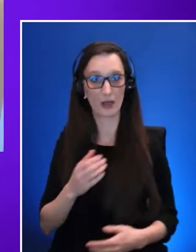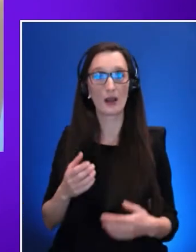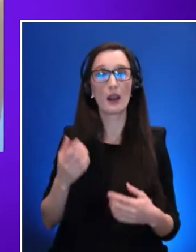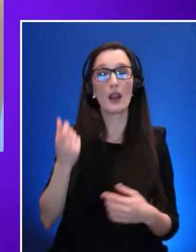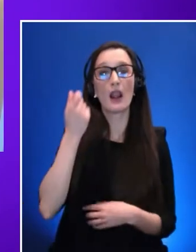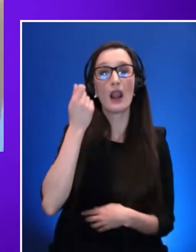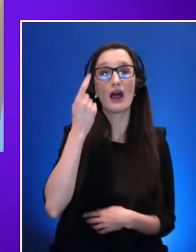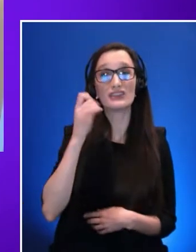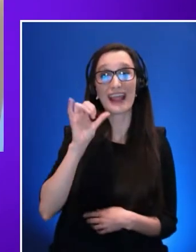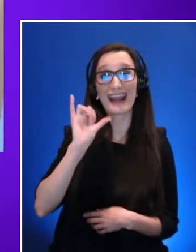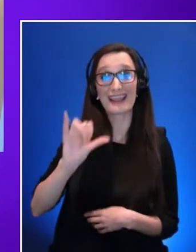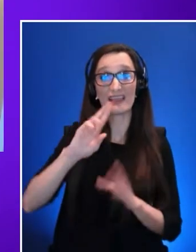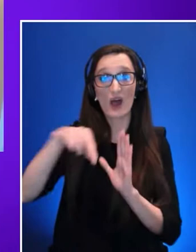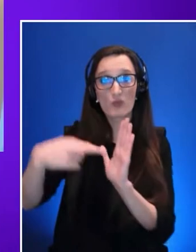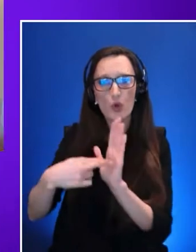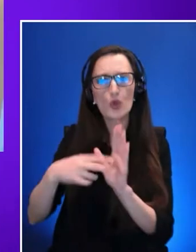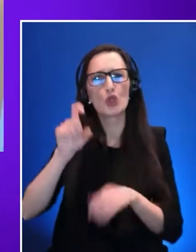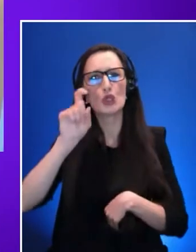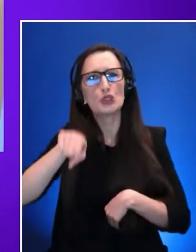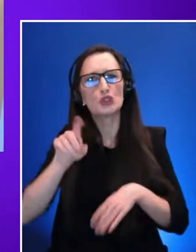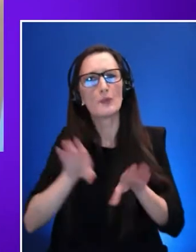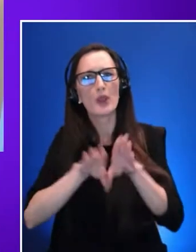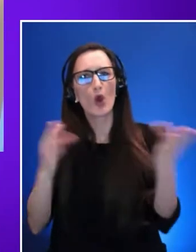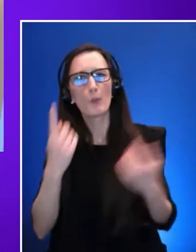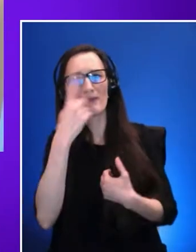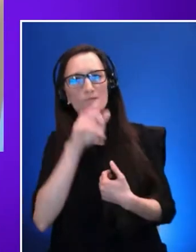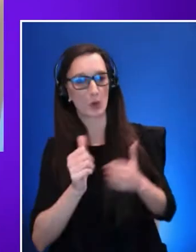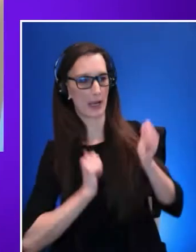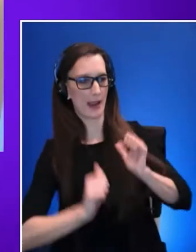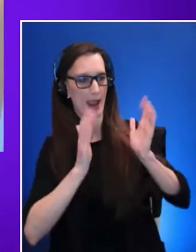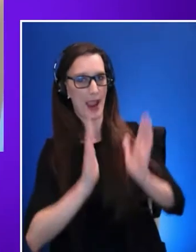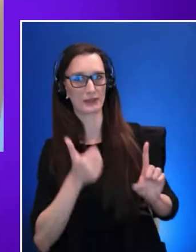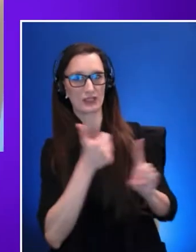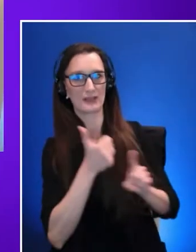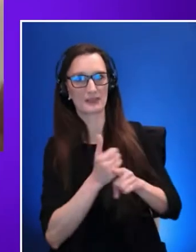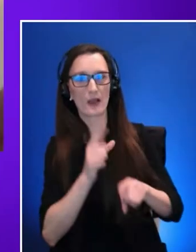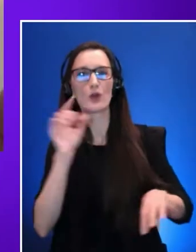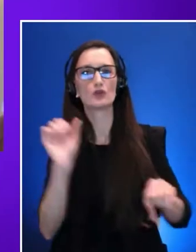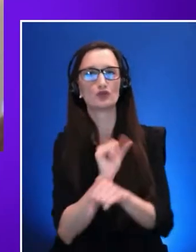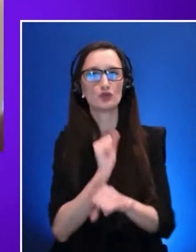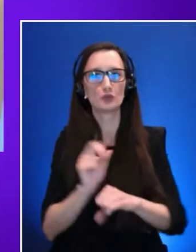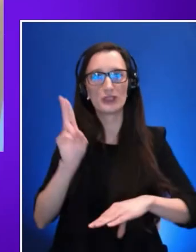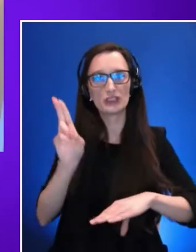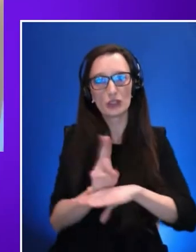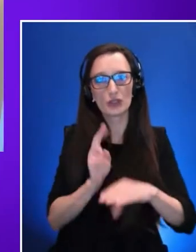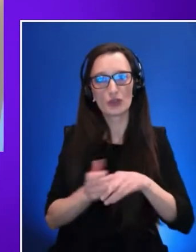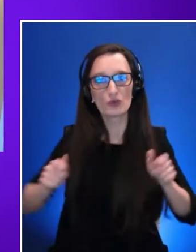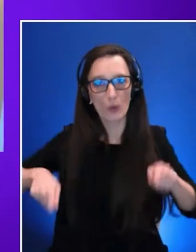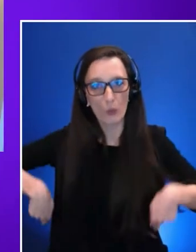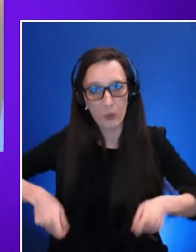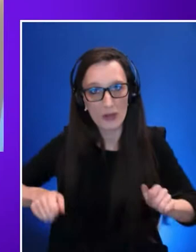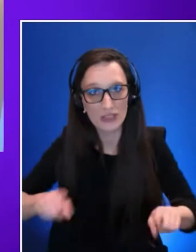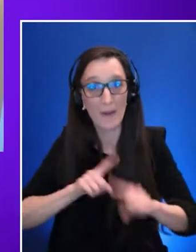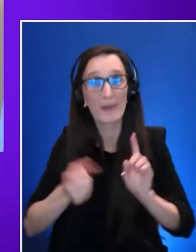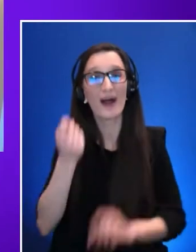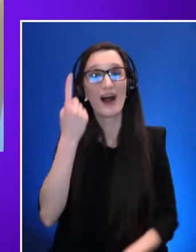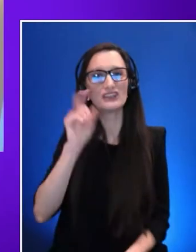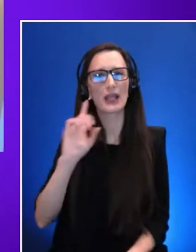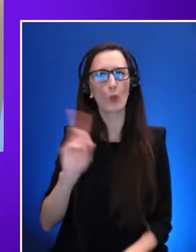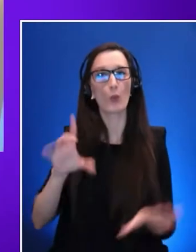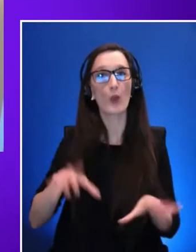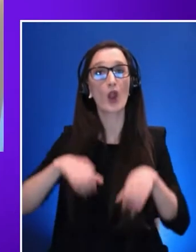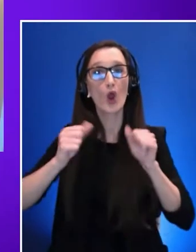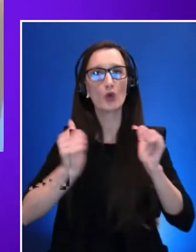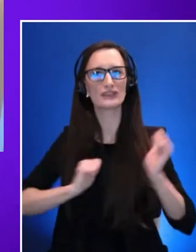an actor in a wheelchair. But the audition was on the second floor of a building. And this is, you know, this is post ADA, Americans